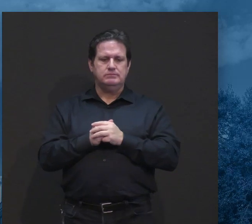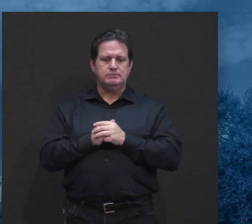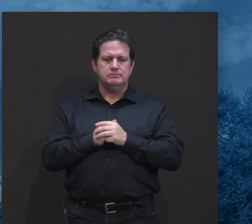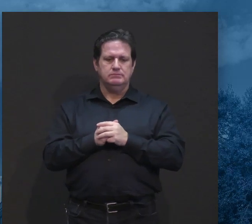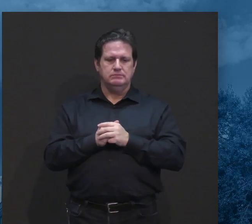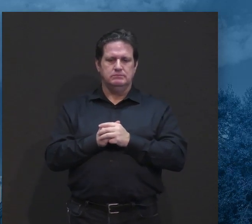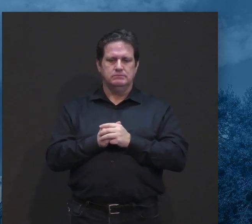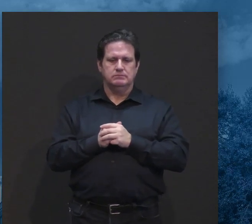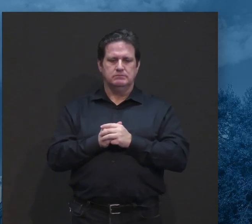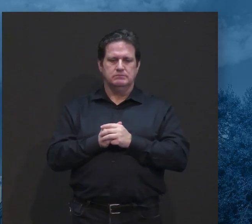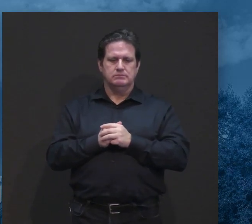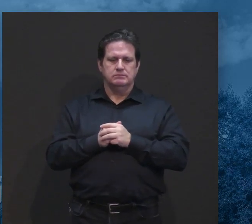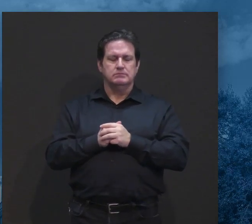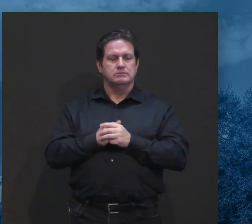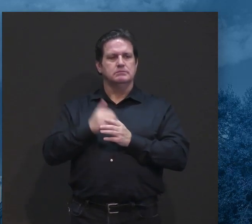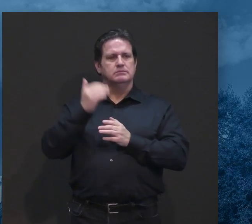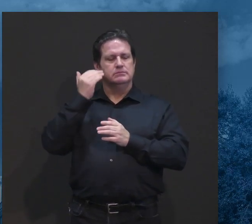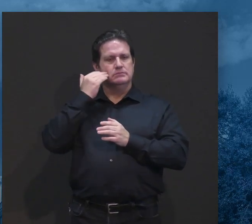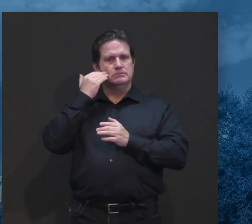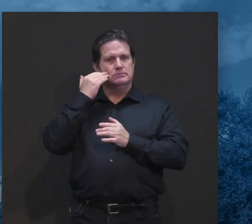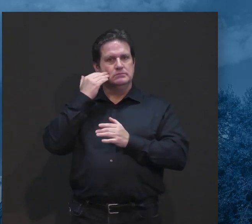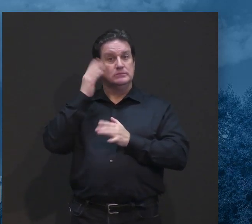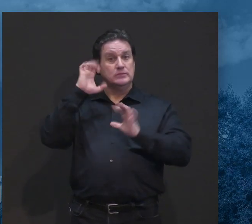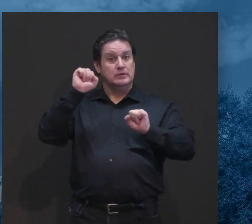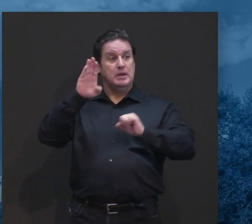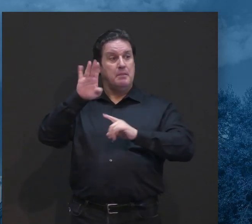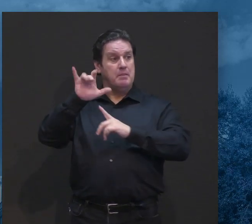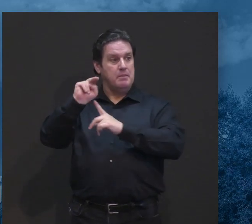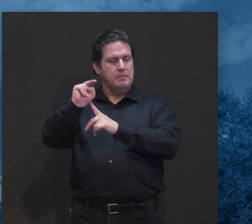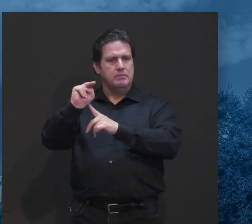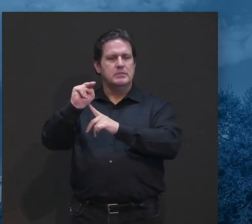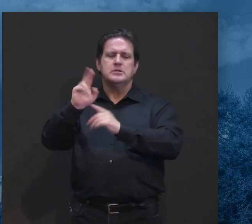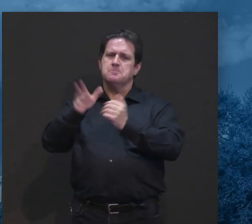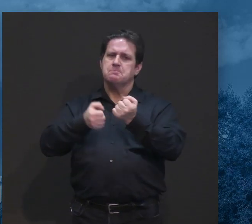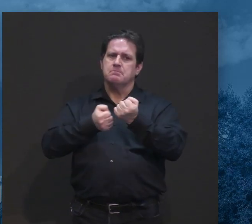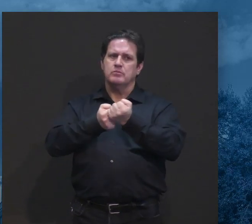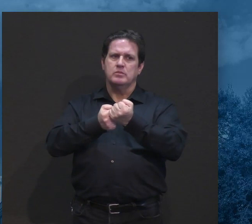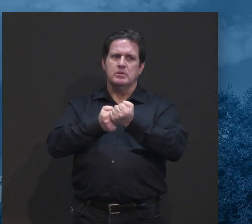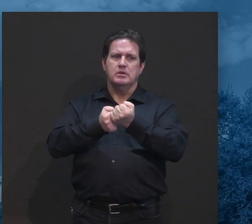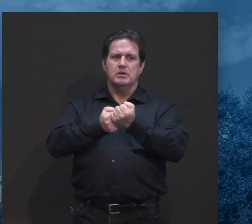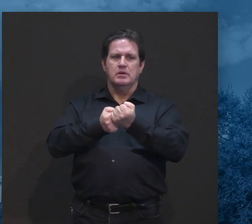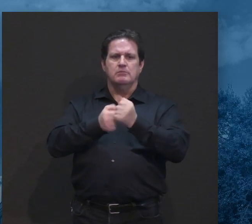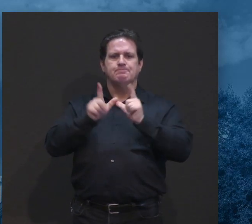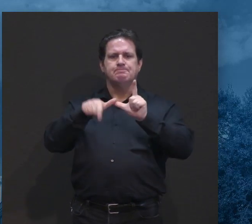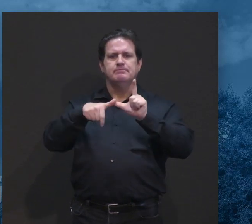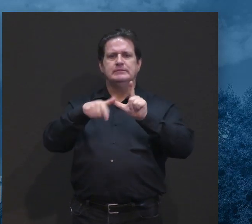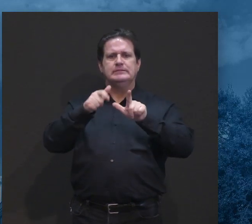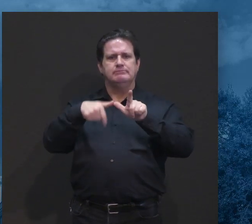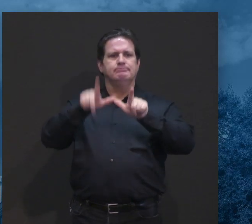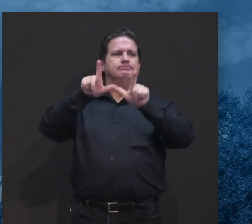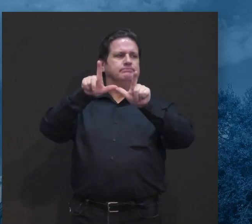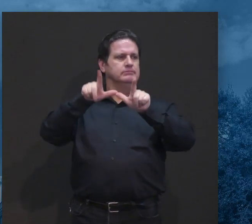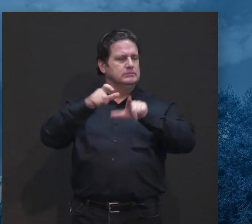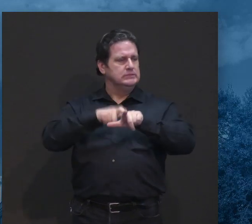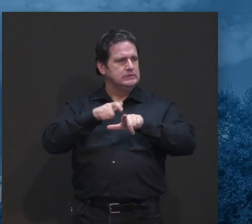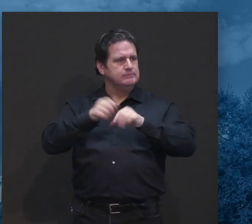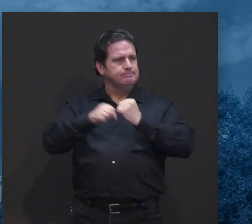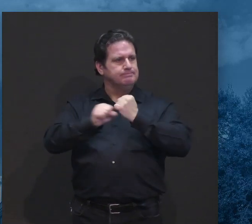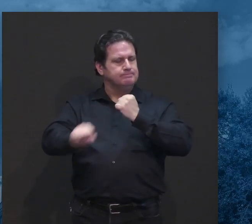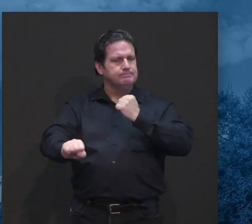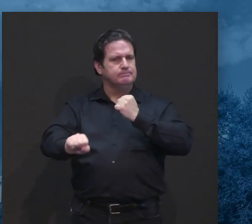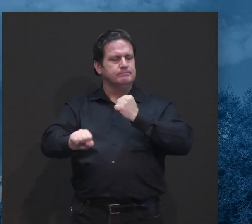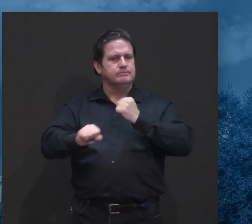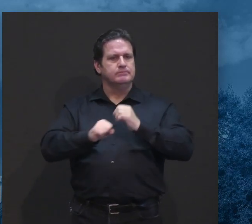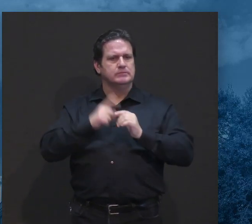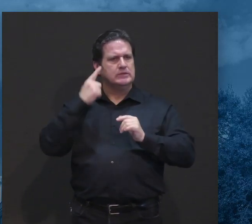And I know that the President-elect, the Vice President-elect support that, as they indicated with the conversation